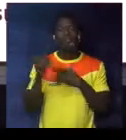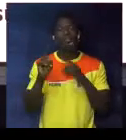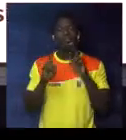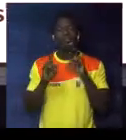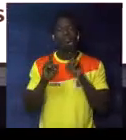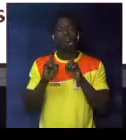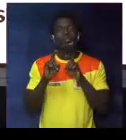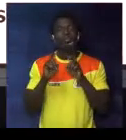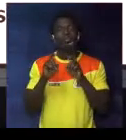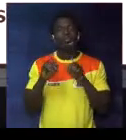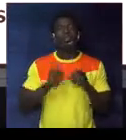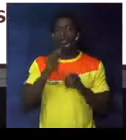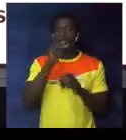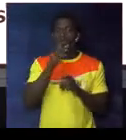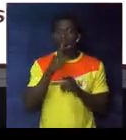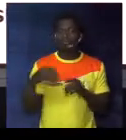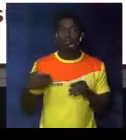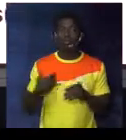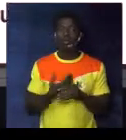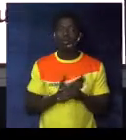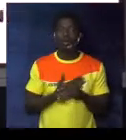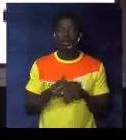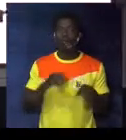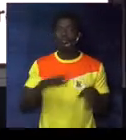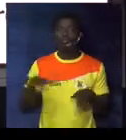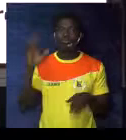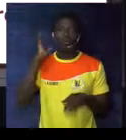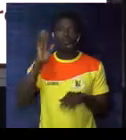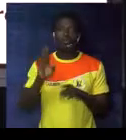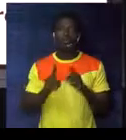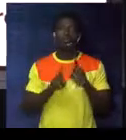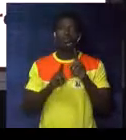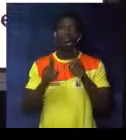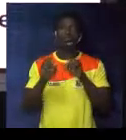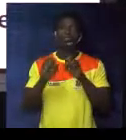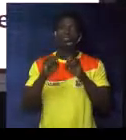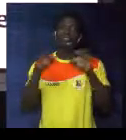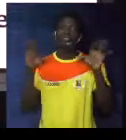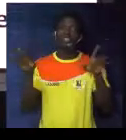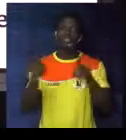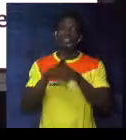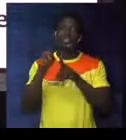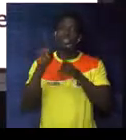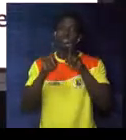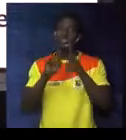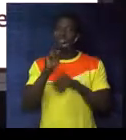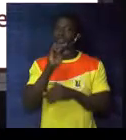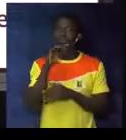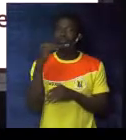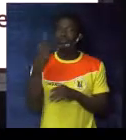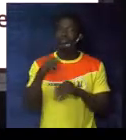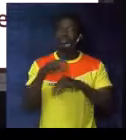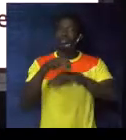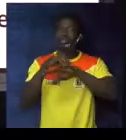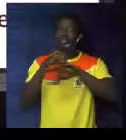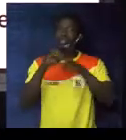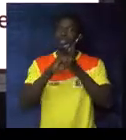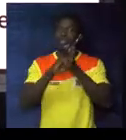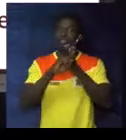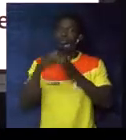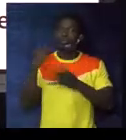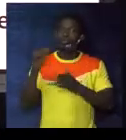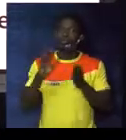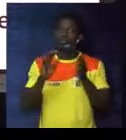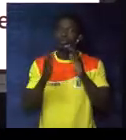the competition, I am sure our pupils will shine like stars. So the examples